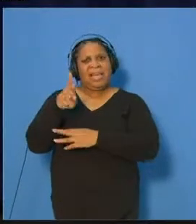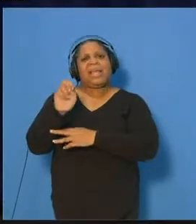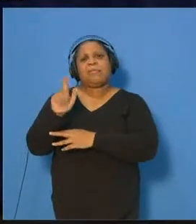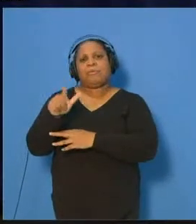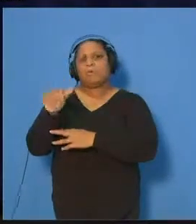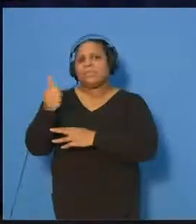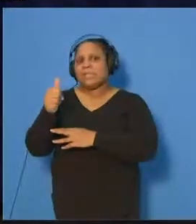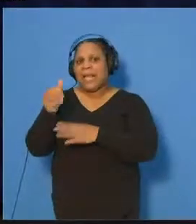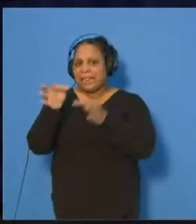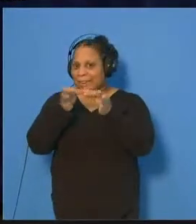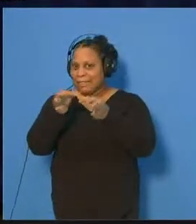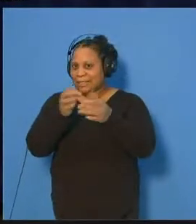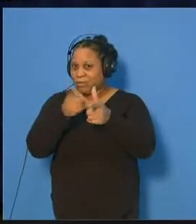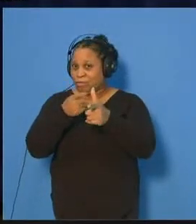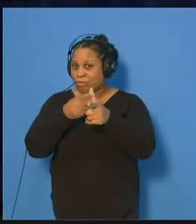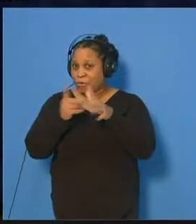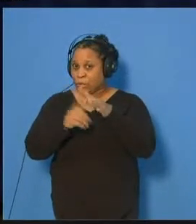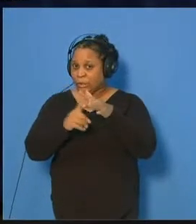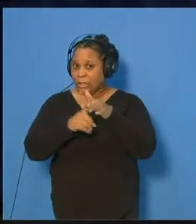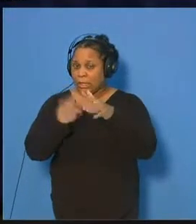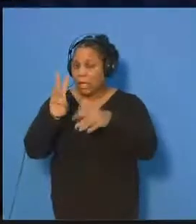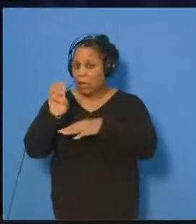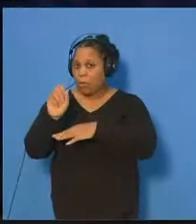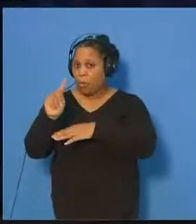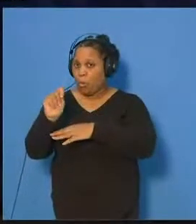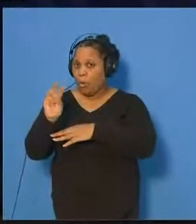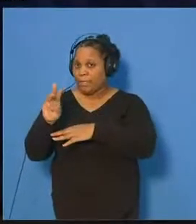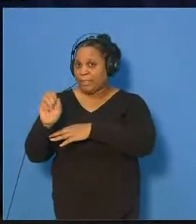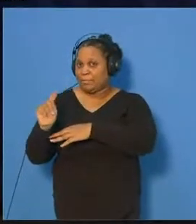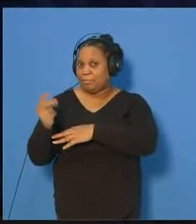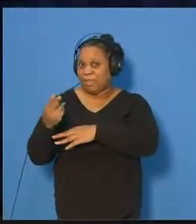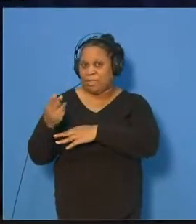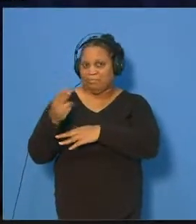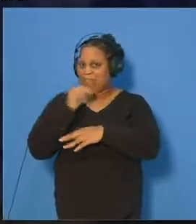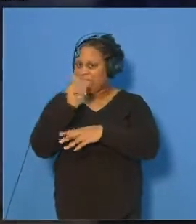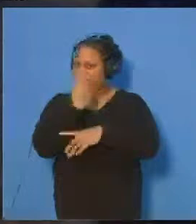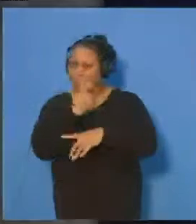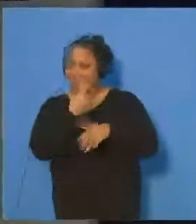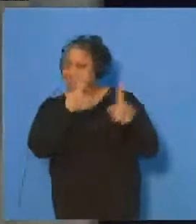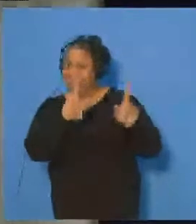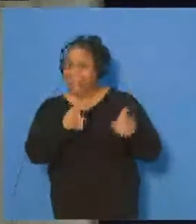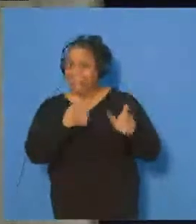the details of the first case at Westmeath did not warrant testing?